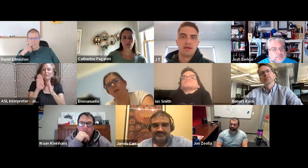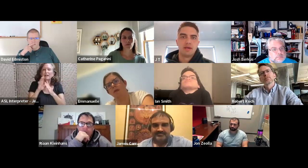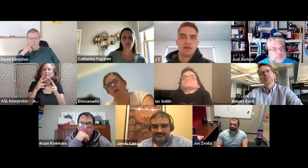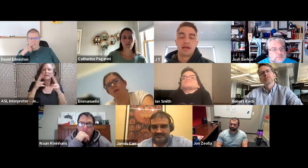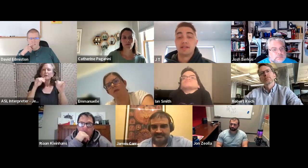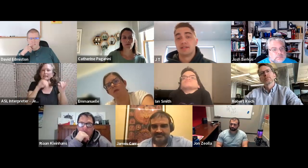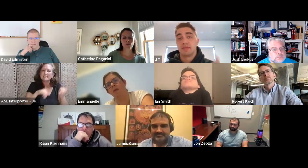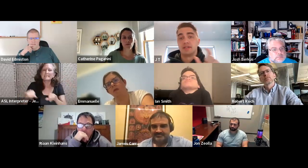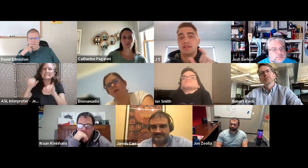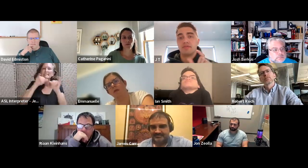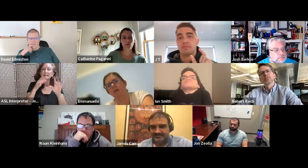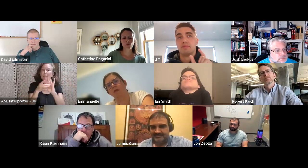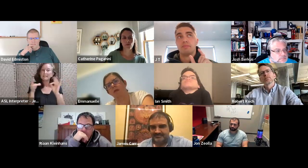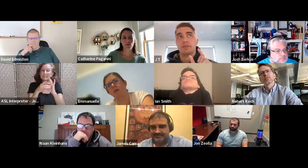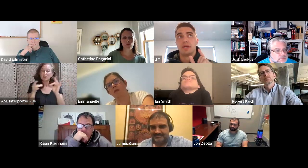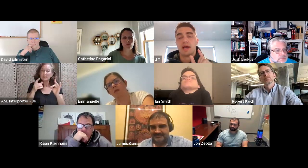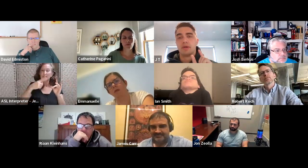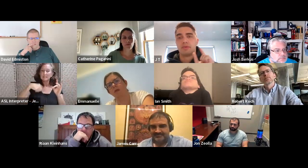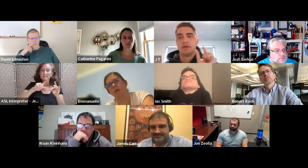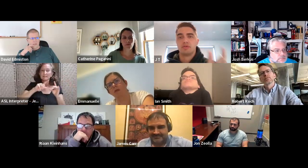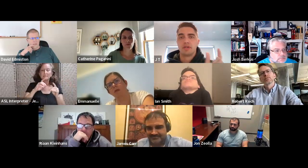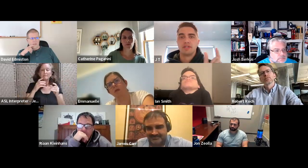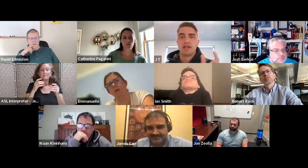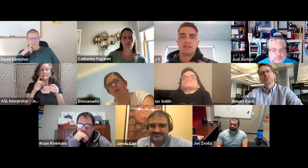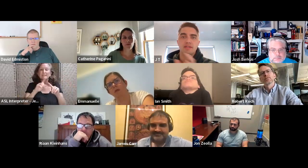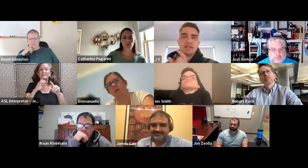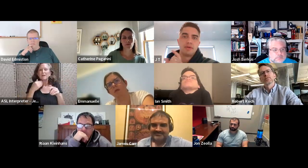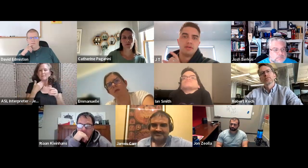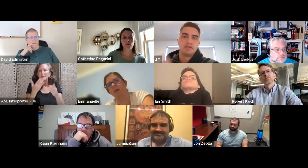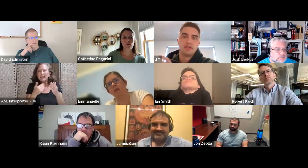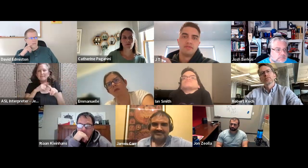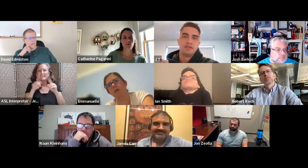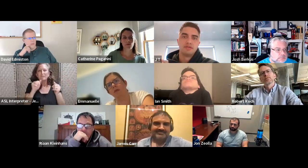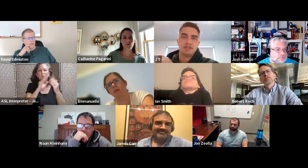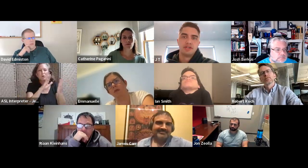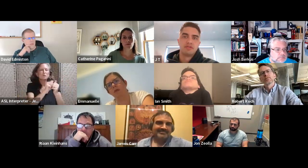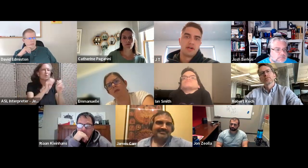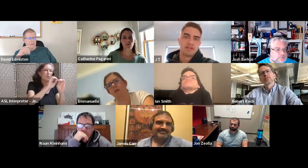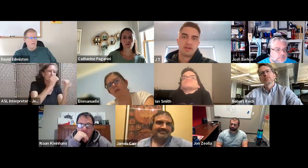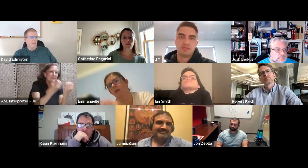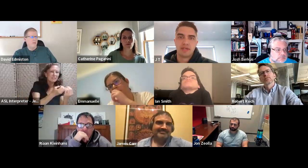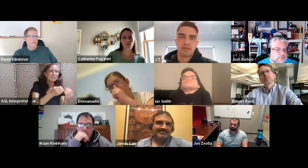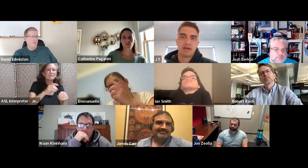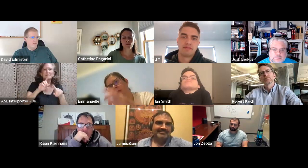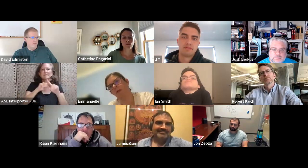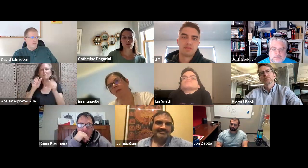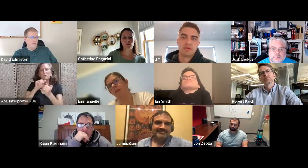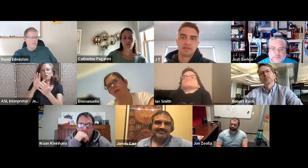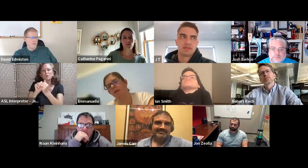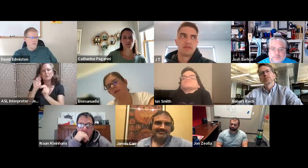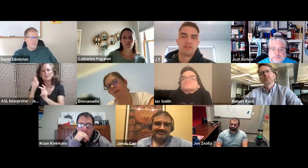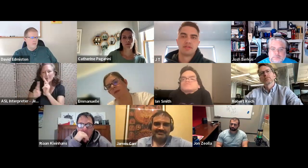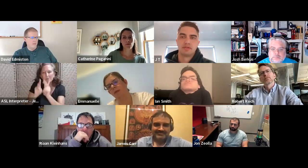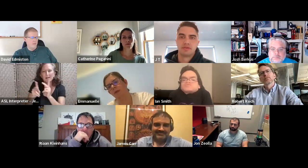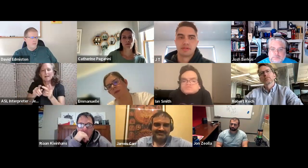we, like, is there something different between how we approach organizations as opposed to individuals in general via the social media platforms?